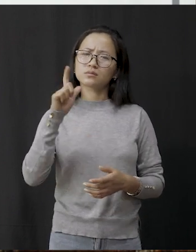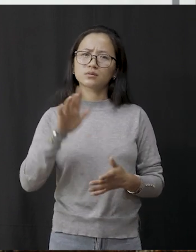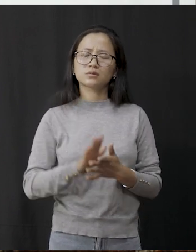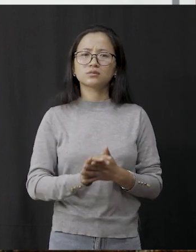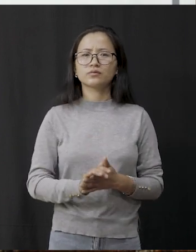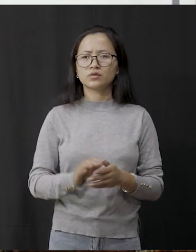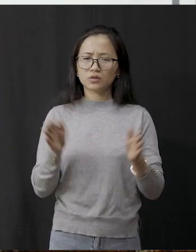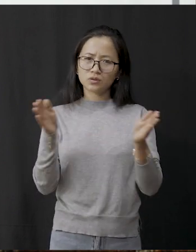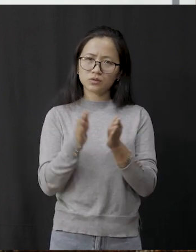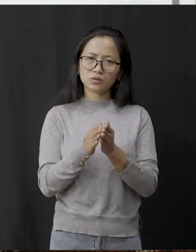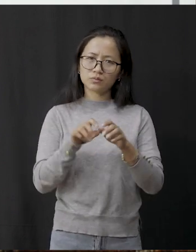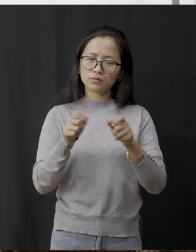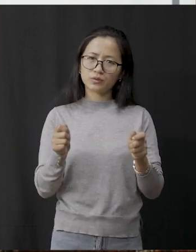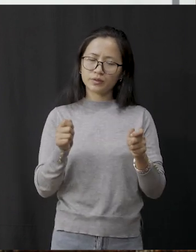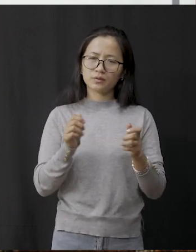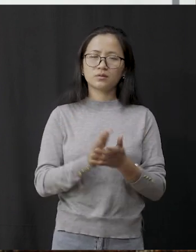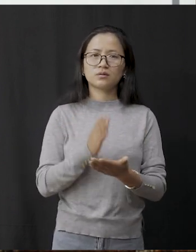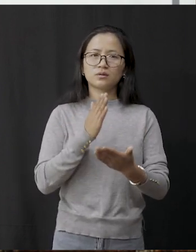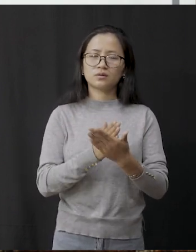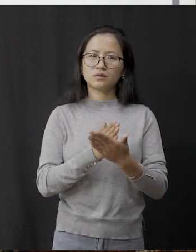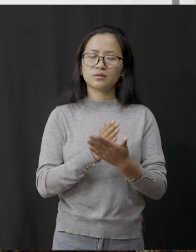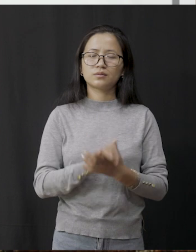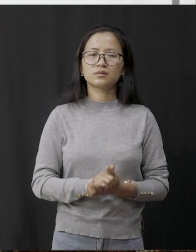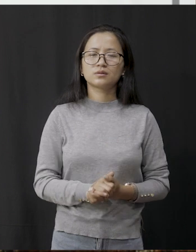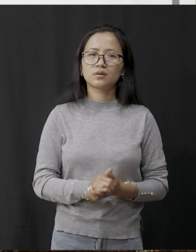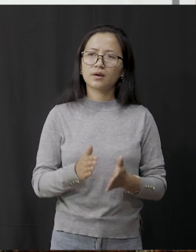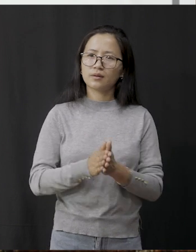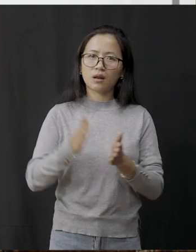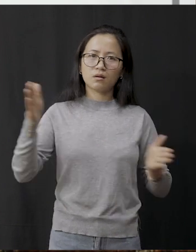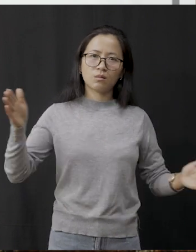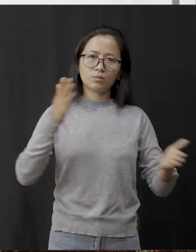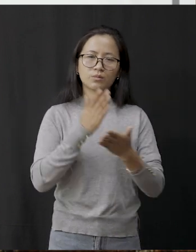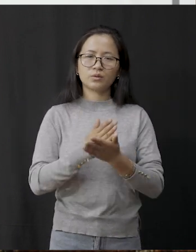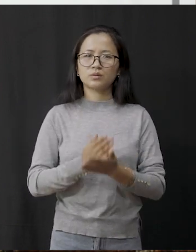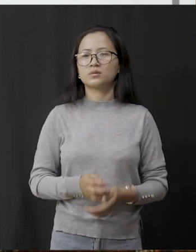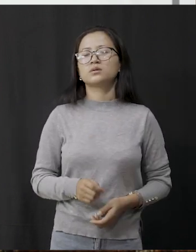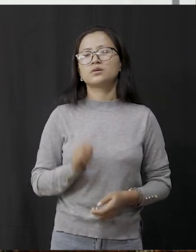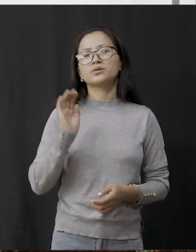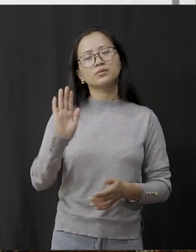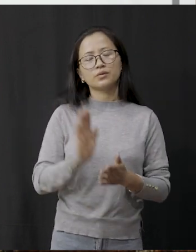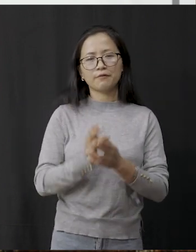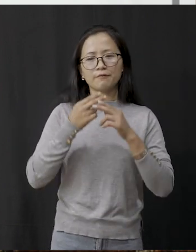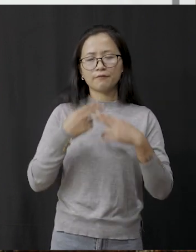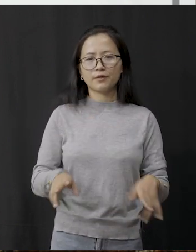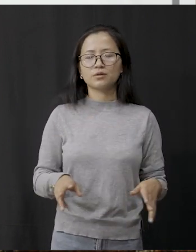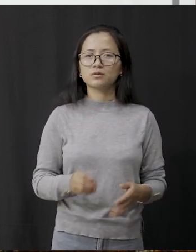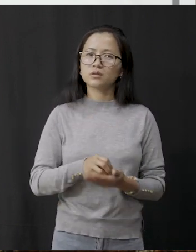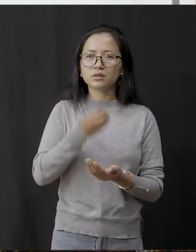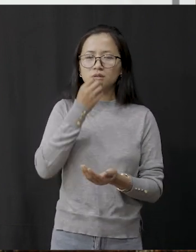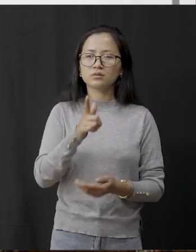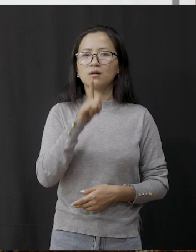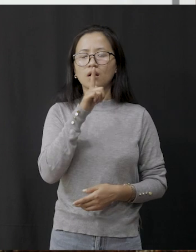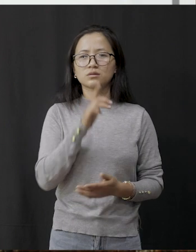break and you get a long break, right? And in those long breaks you are free. You can eat your lunch, you